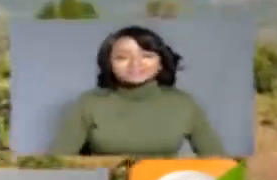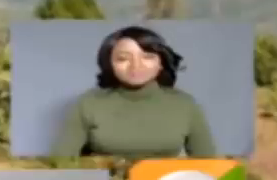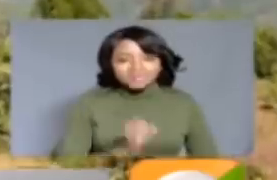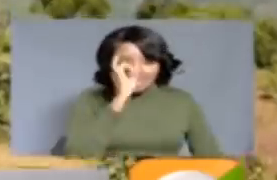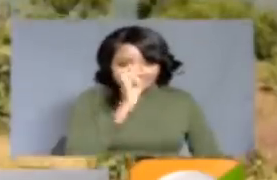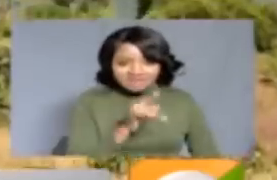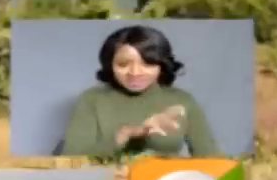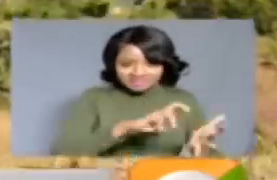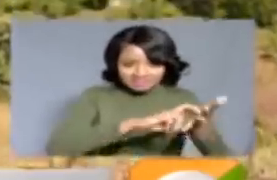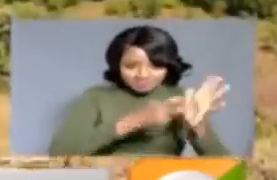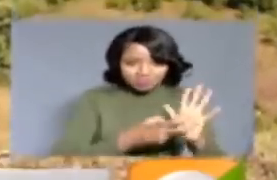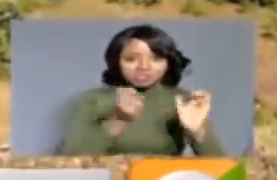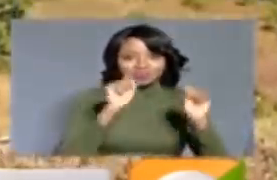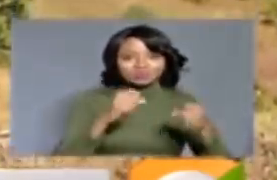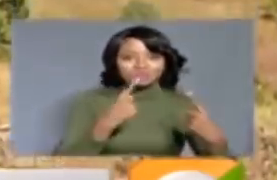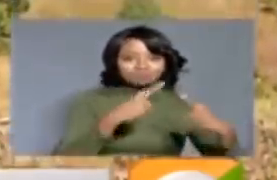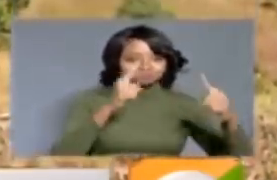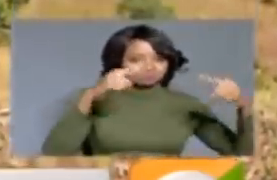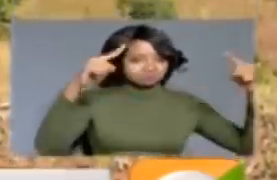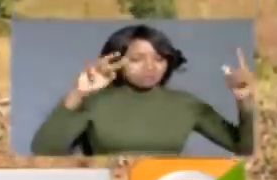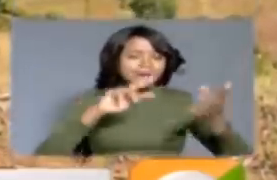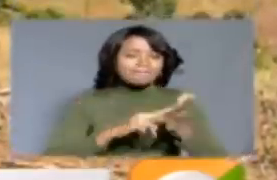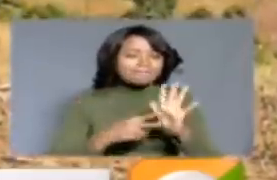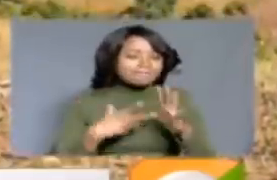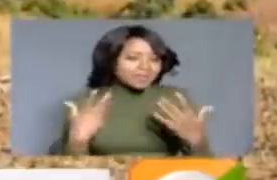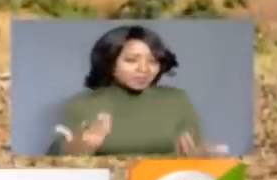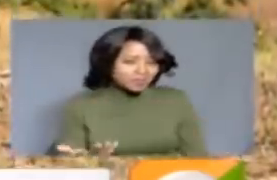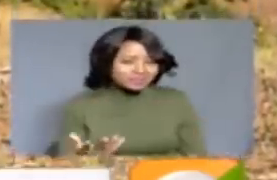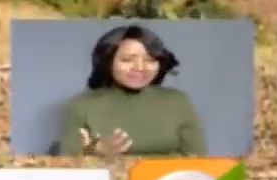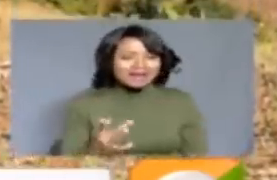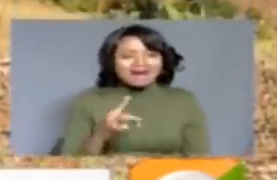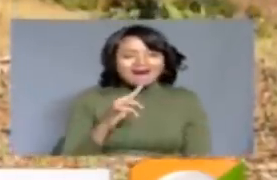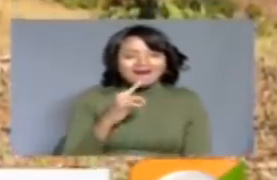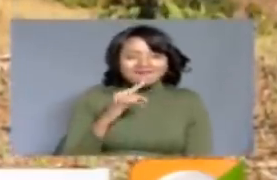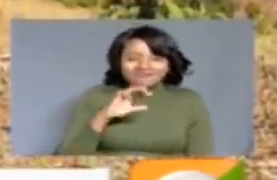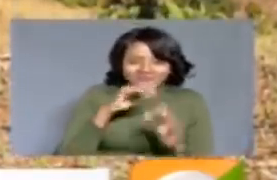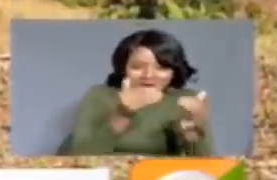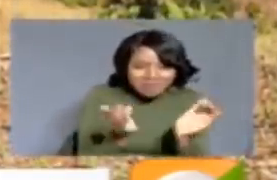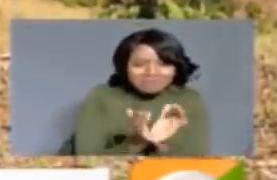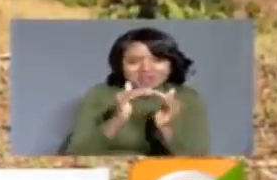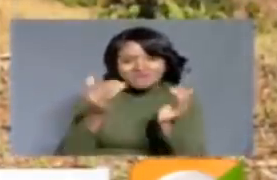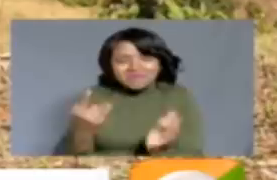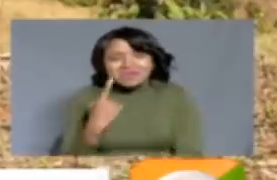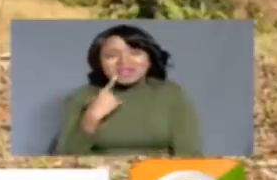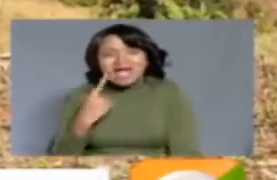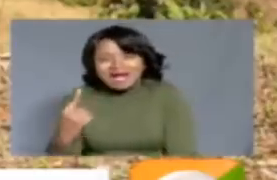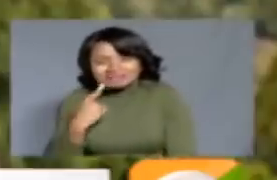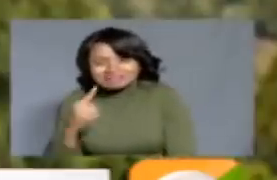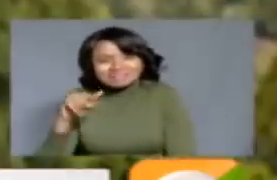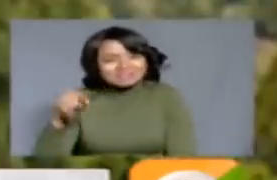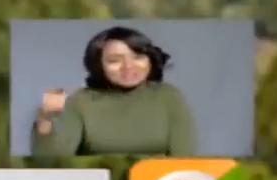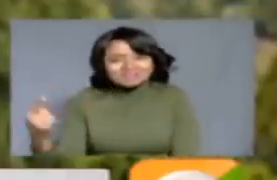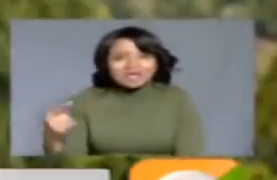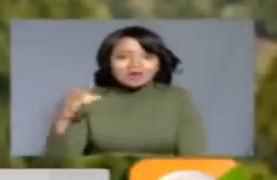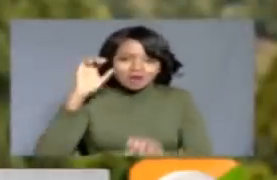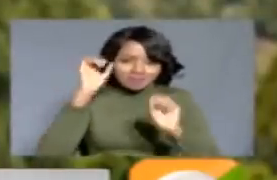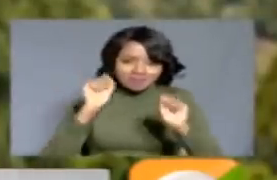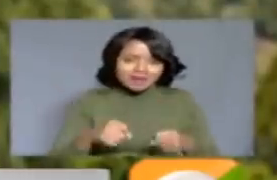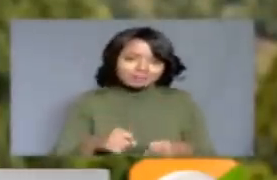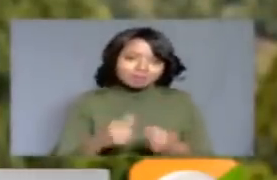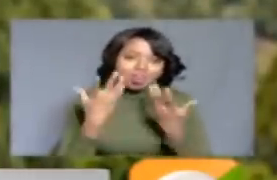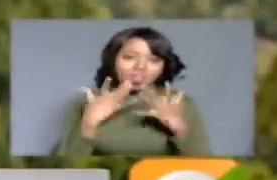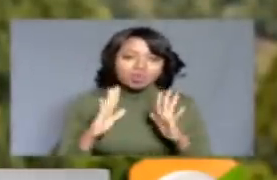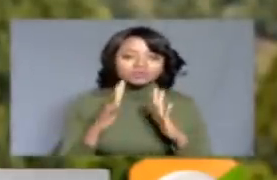project becomes successful, what it means is that hundreds of families that stay within the valley here will be